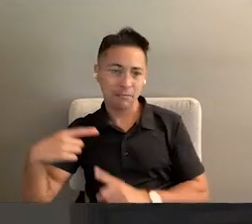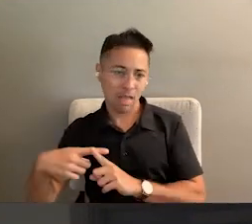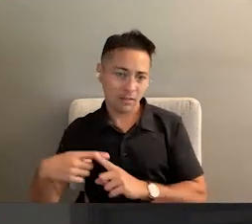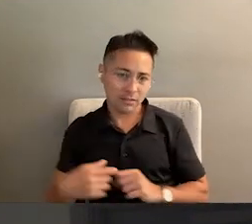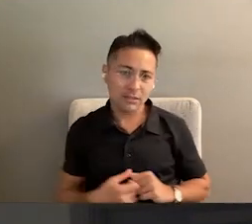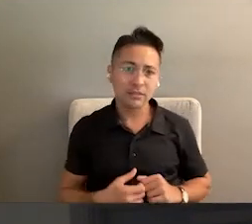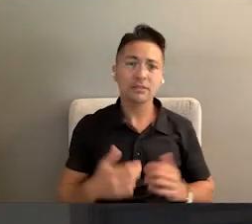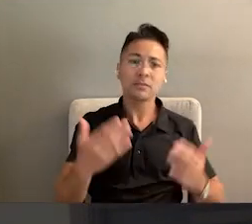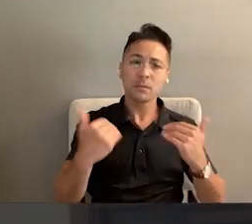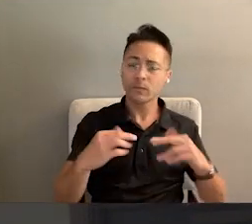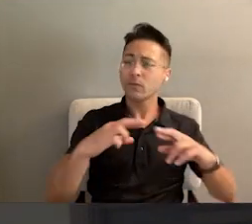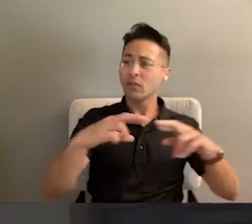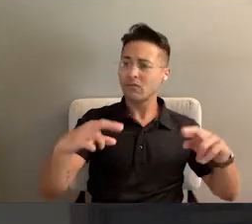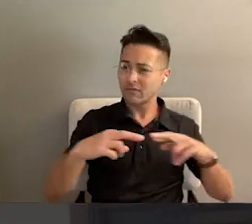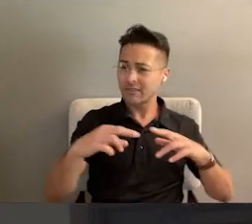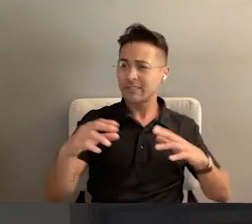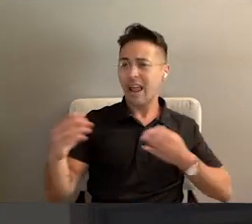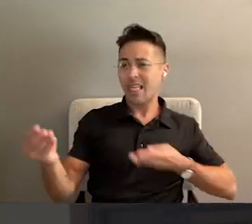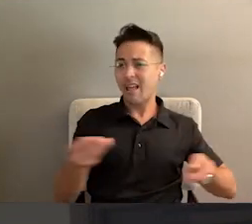you're on CDC Plus.